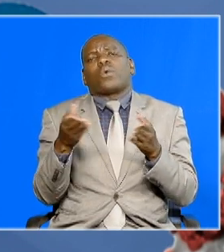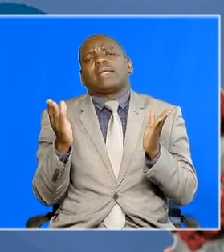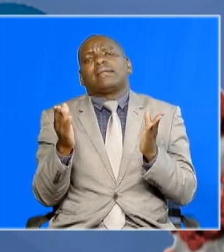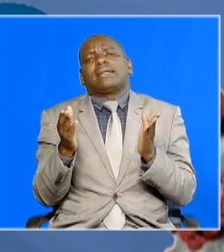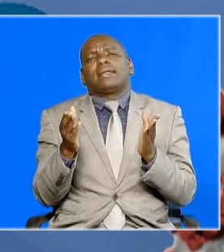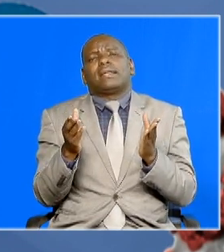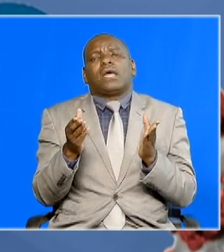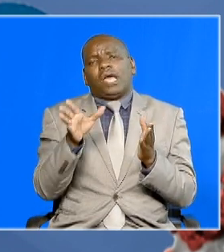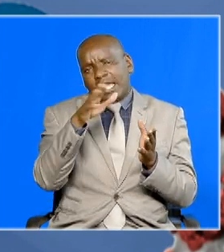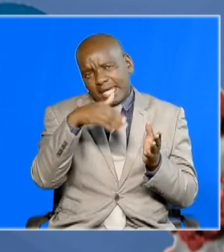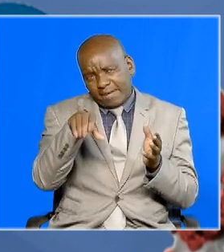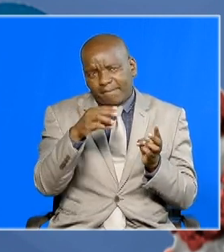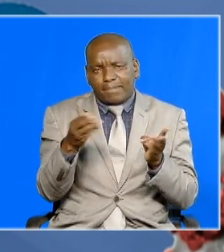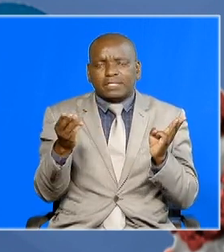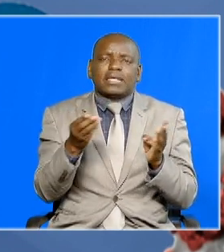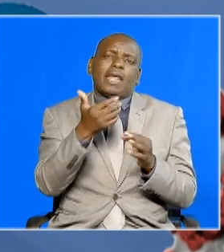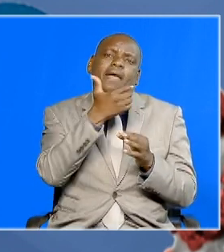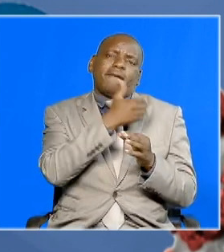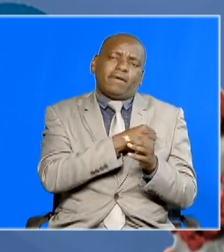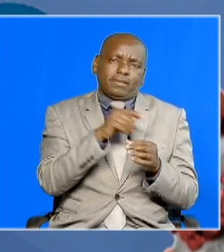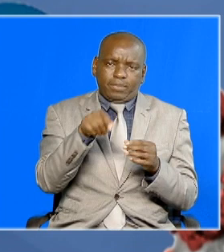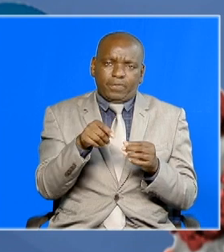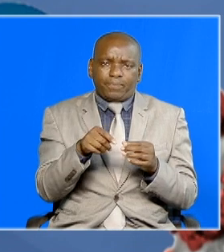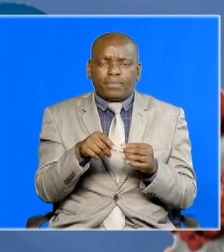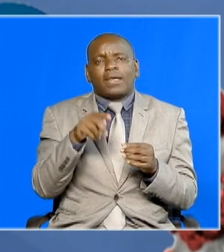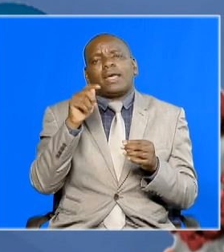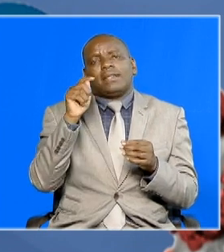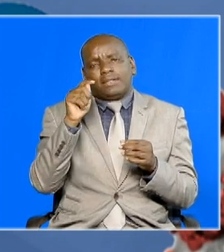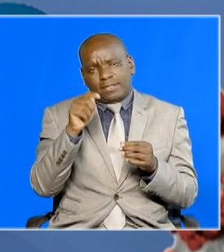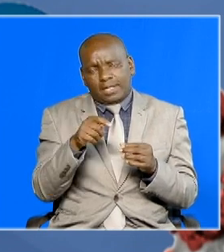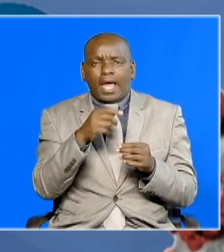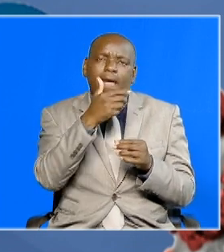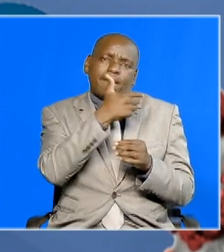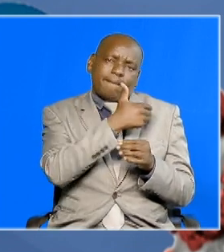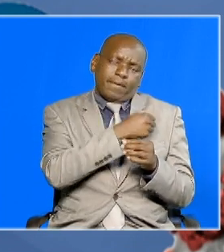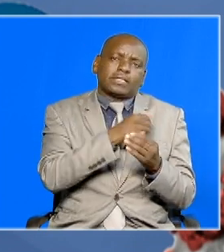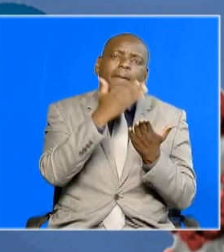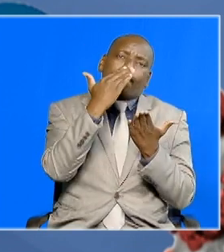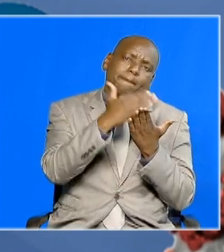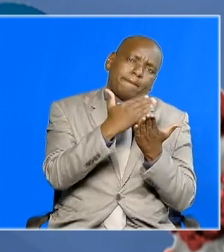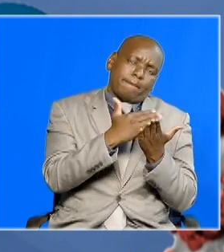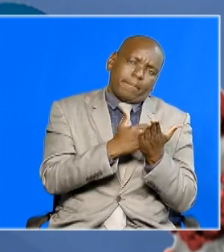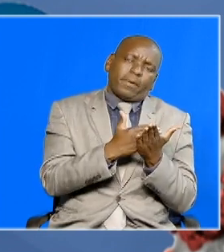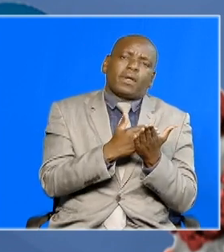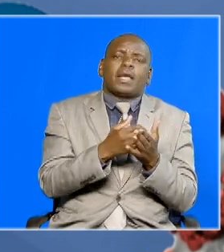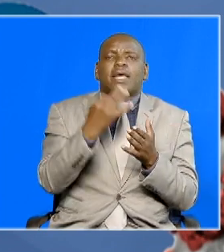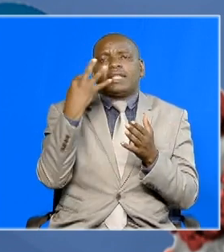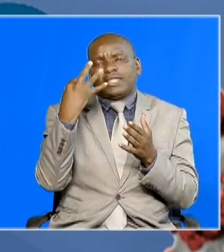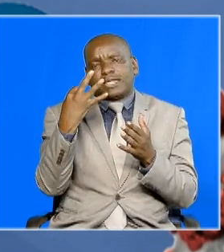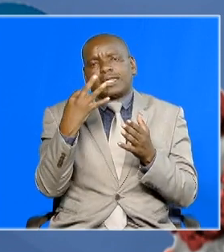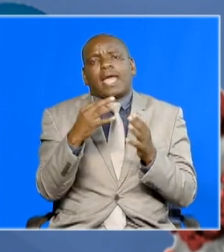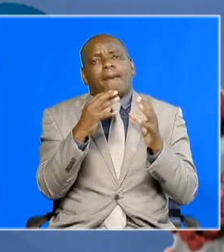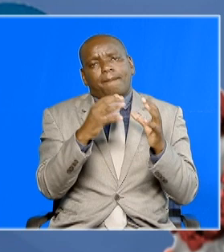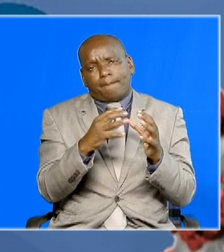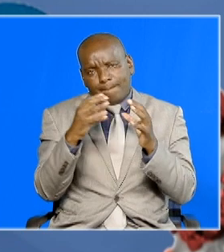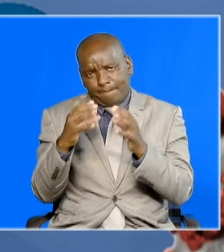too or everybody else is going to be vaccinated. The vaccine program rollout is in 3